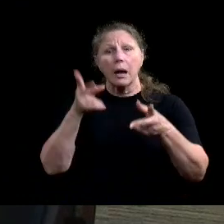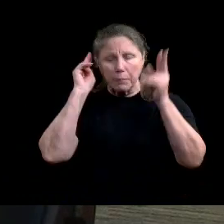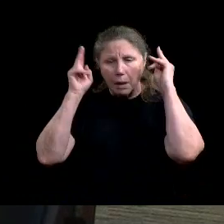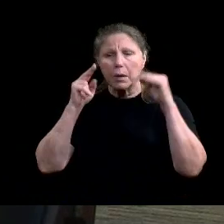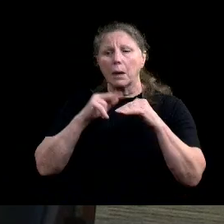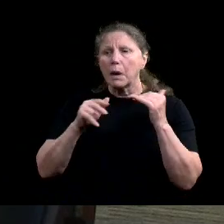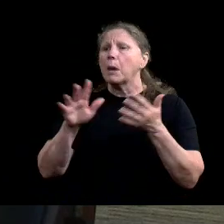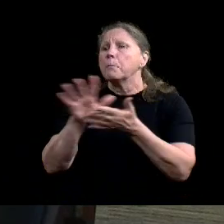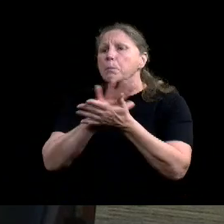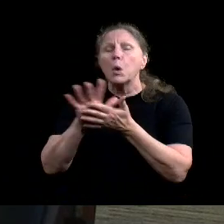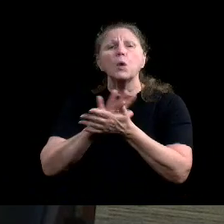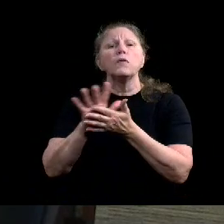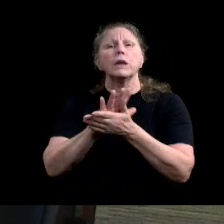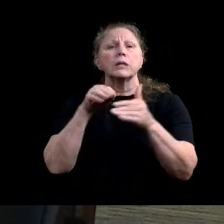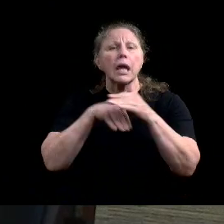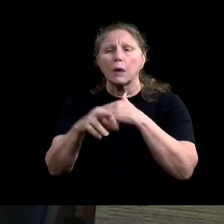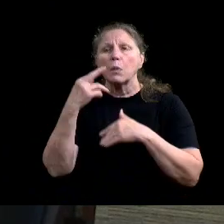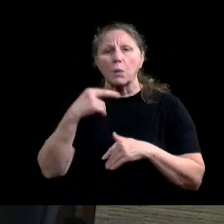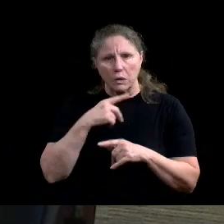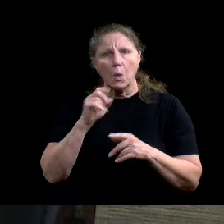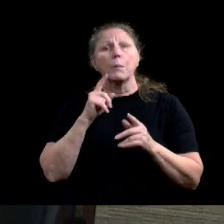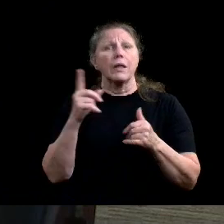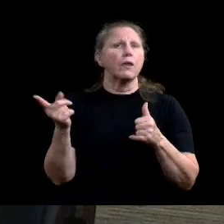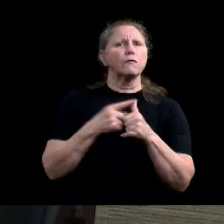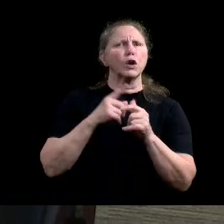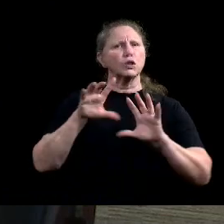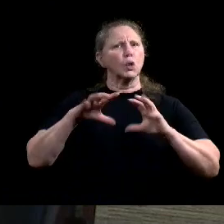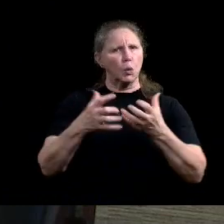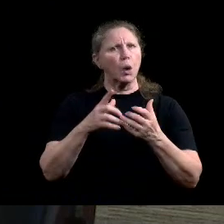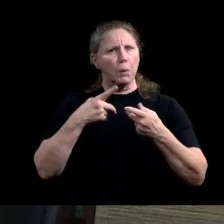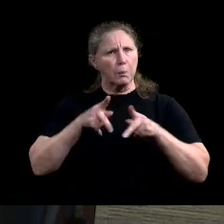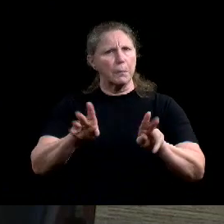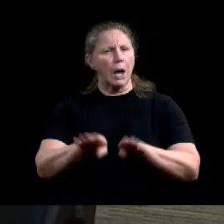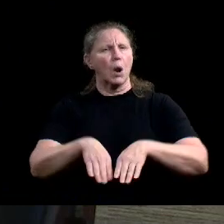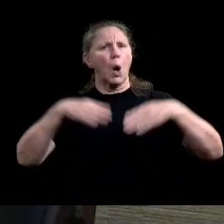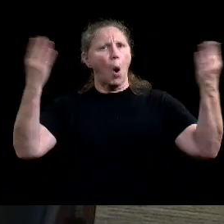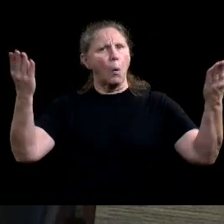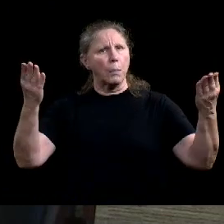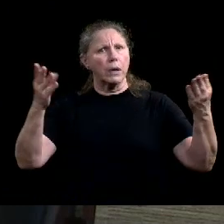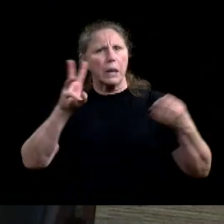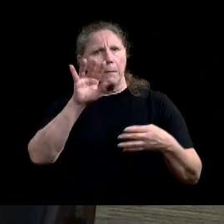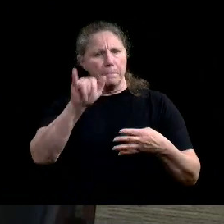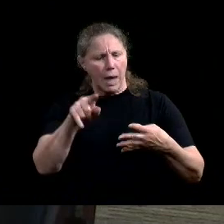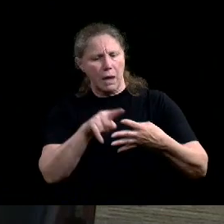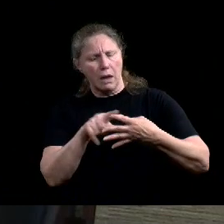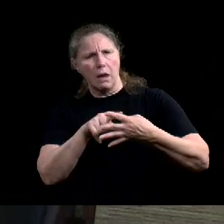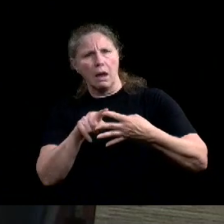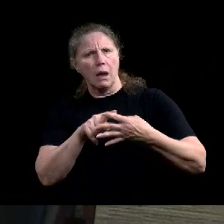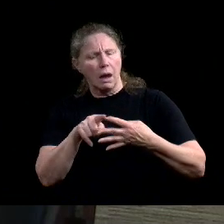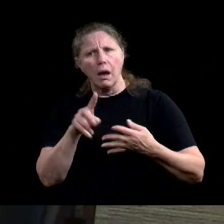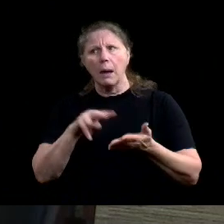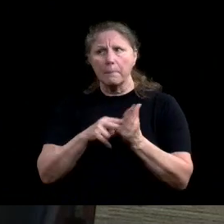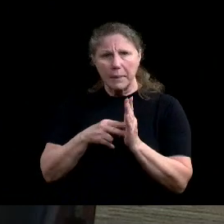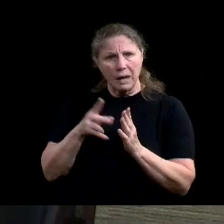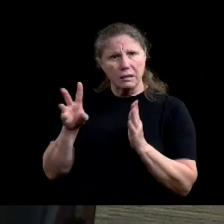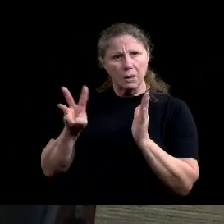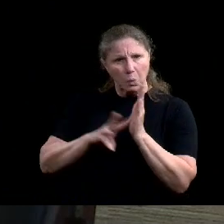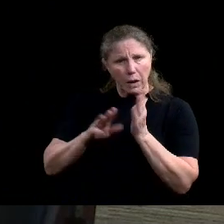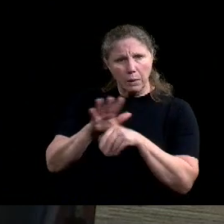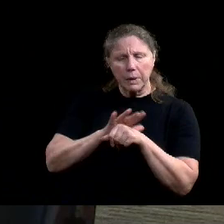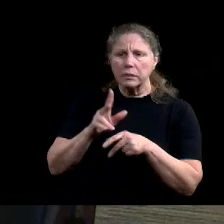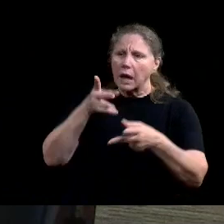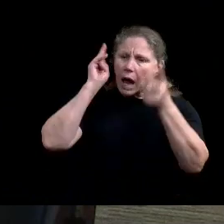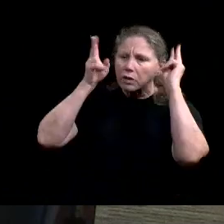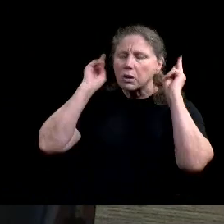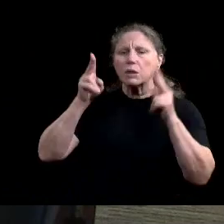first opening in the first week of May. Do you anticipate Waco businesses such as hair salons, nail salons, movie theaters, restaurants, are